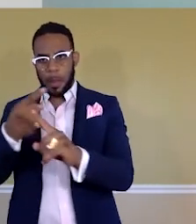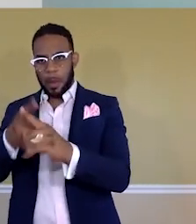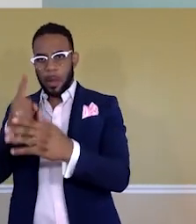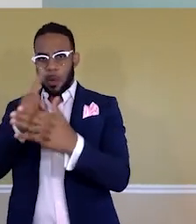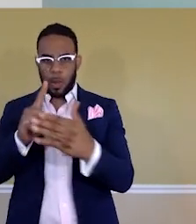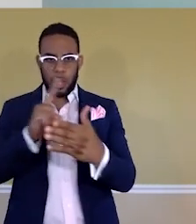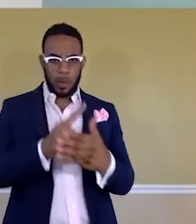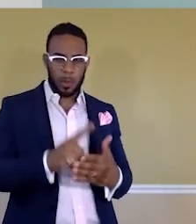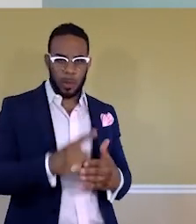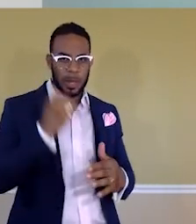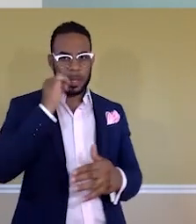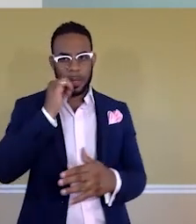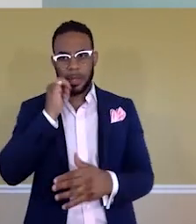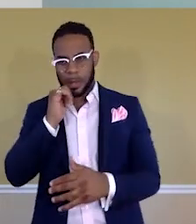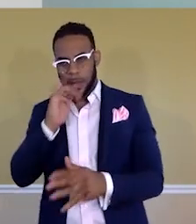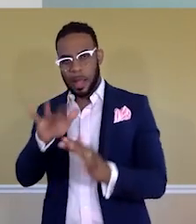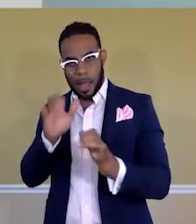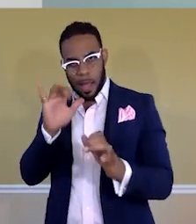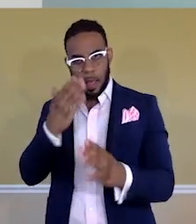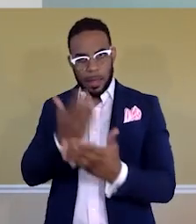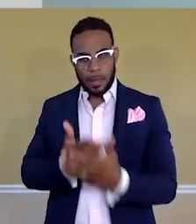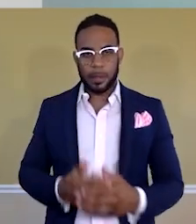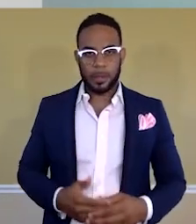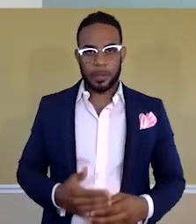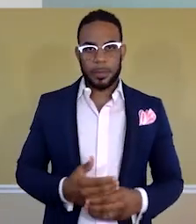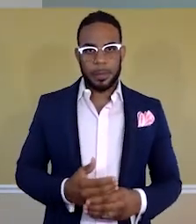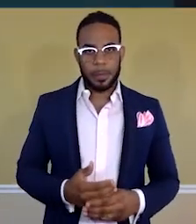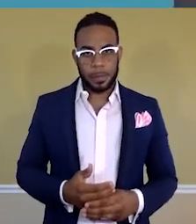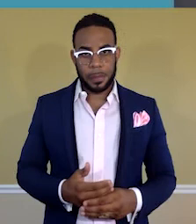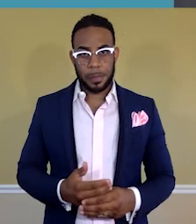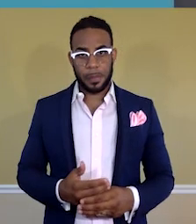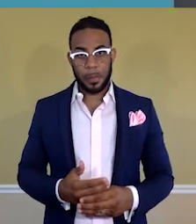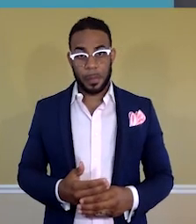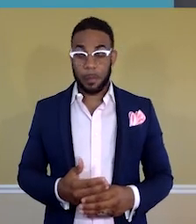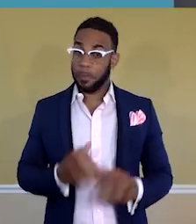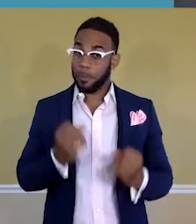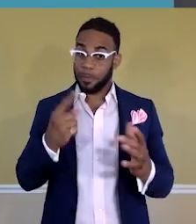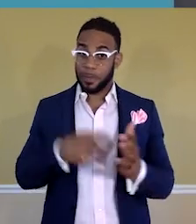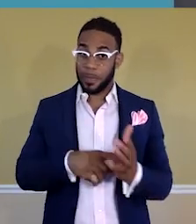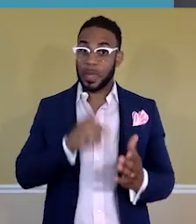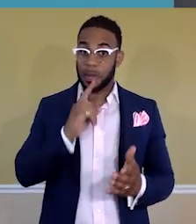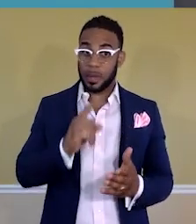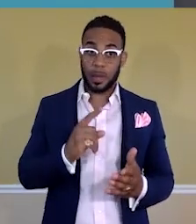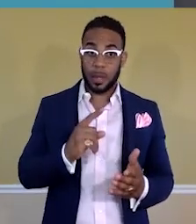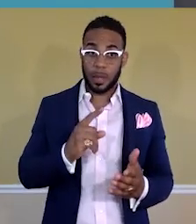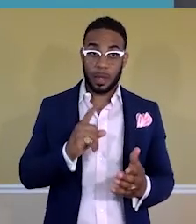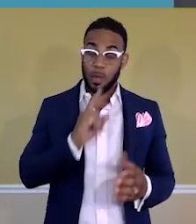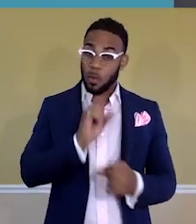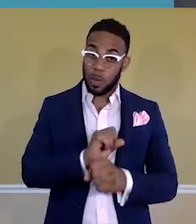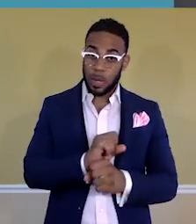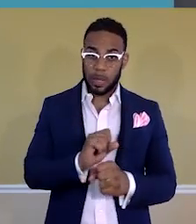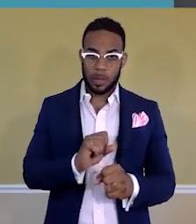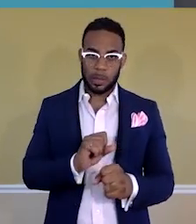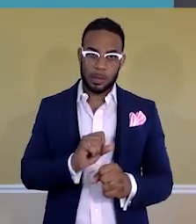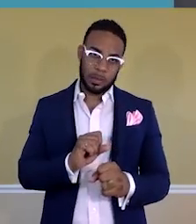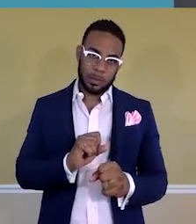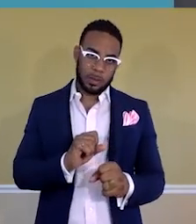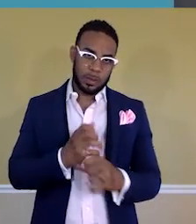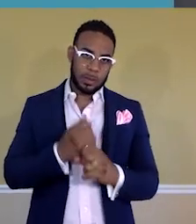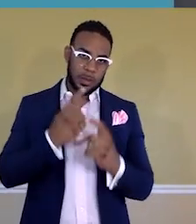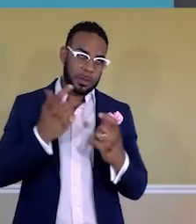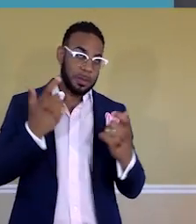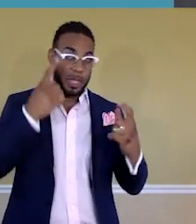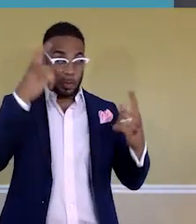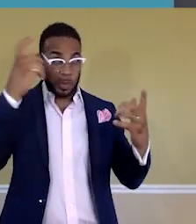to week, and day to day to know how I get there. And, a lot of this is ultimately taking these big dreams